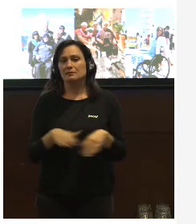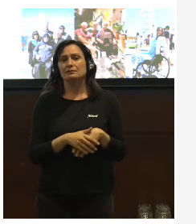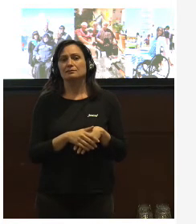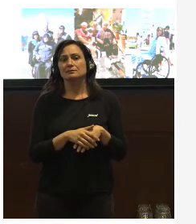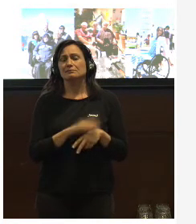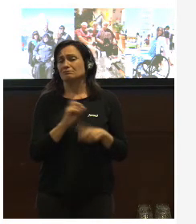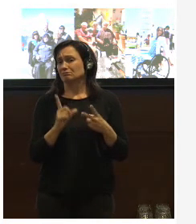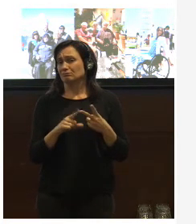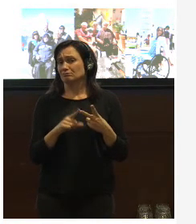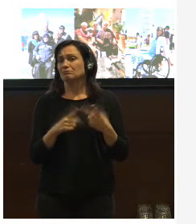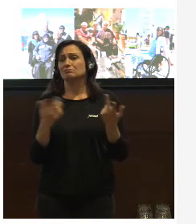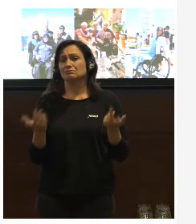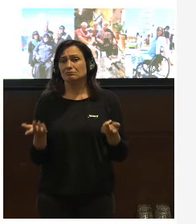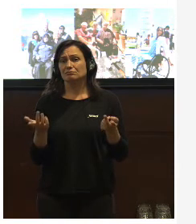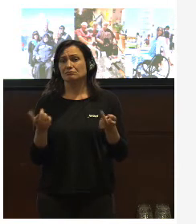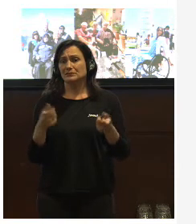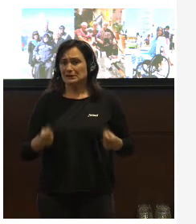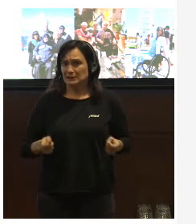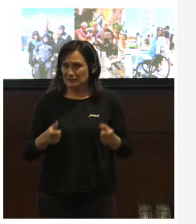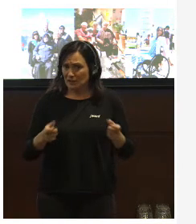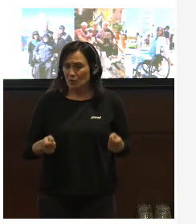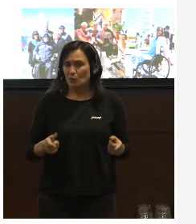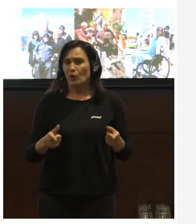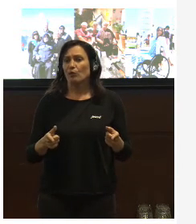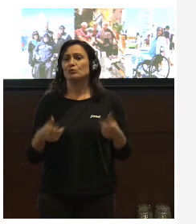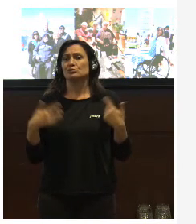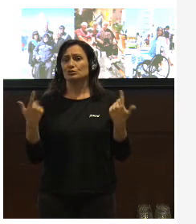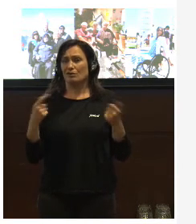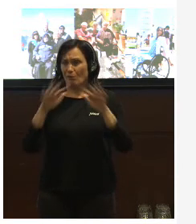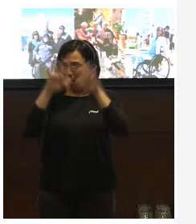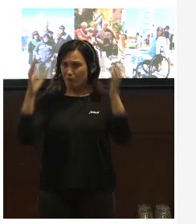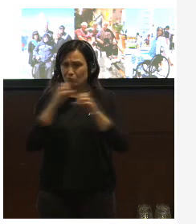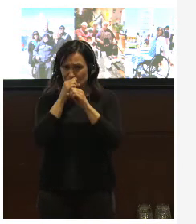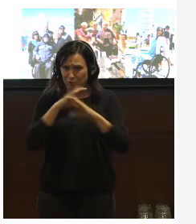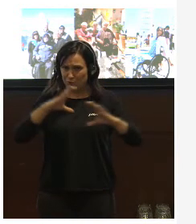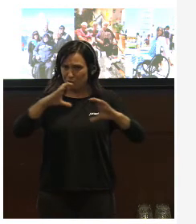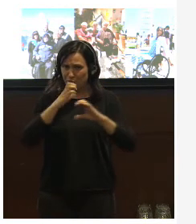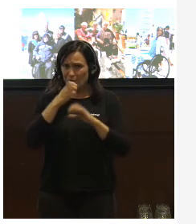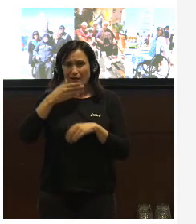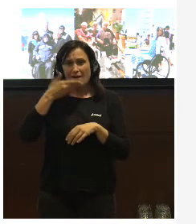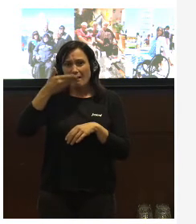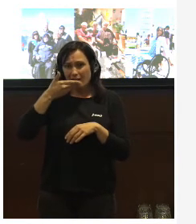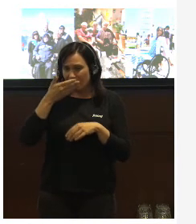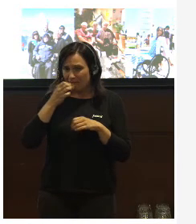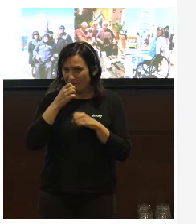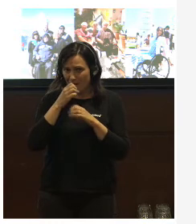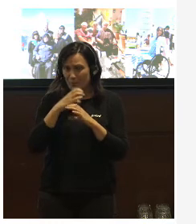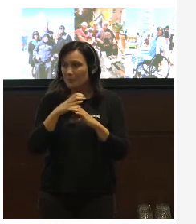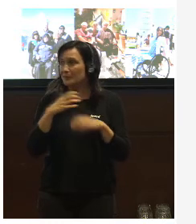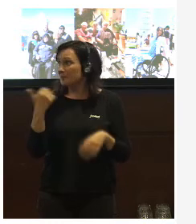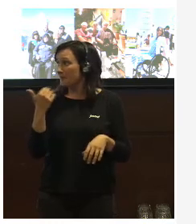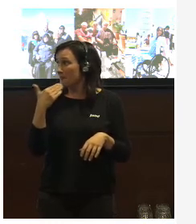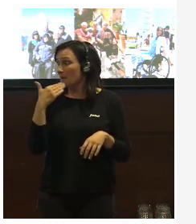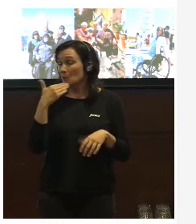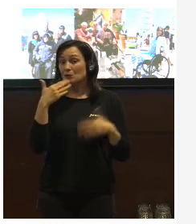balloon, we have people who can still make a few steps, we have people going to the Zermatt. And this is why we cannot fit, at